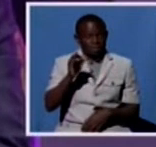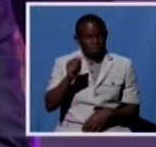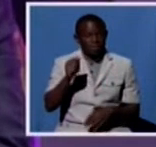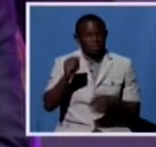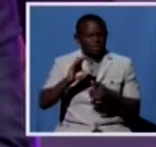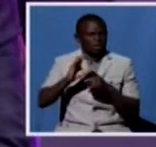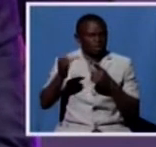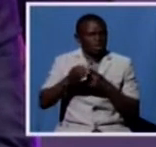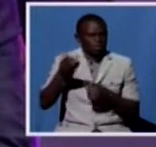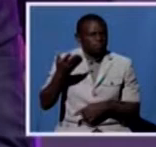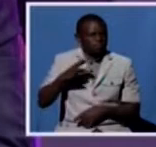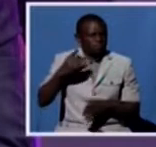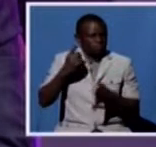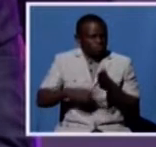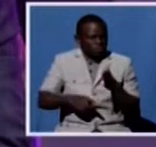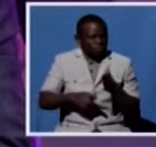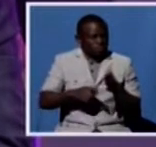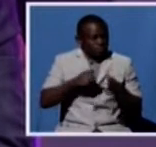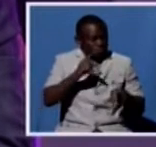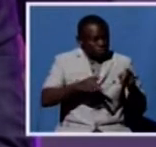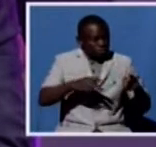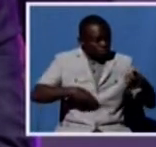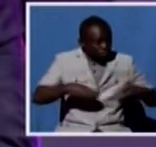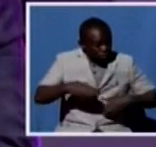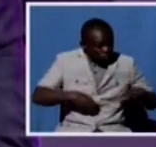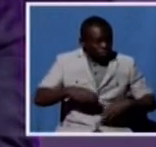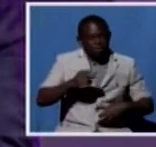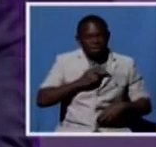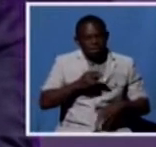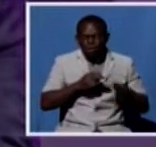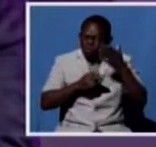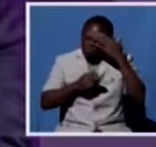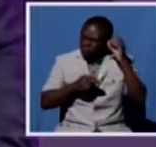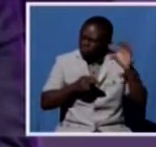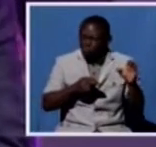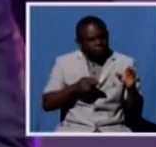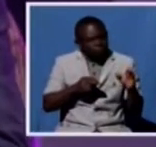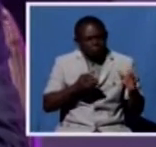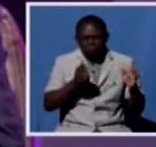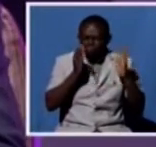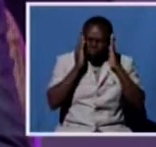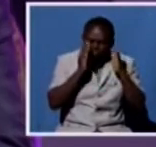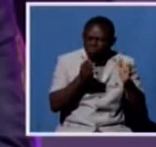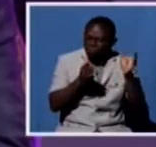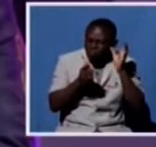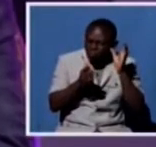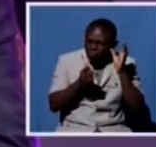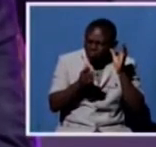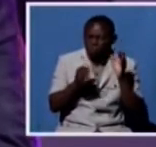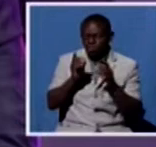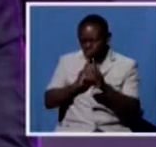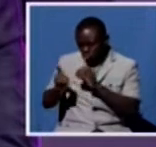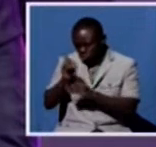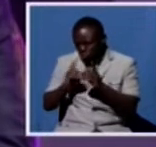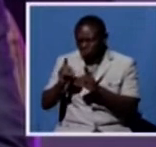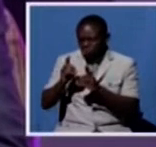complaints, we go back to the table, look at the complaints, analyze, and come up with ideas on how we're going to respond. That's